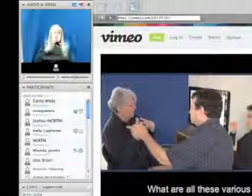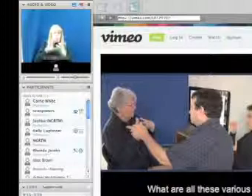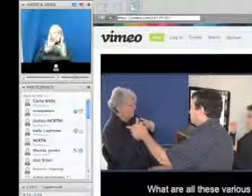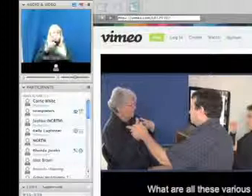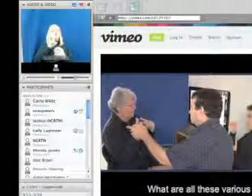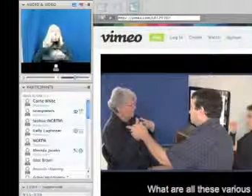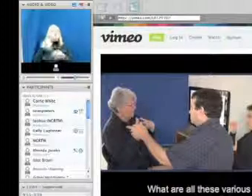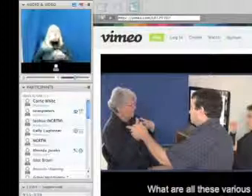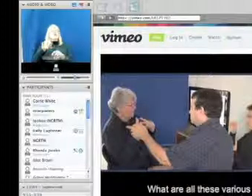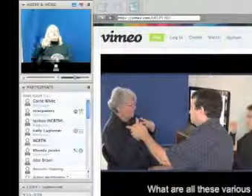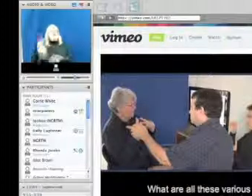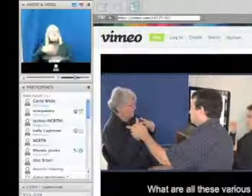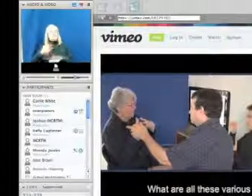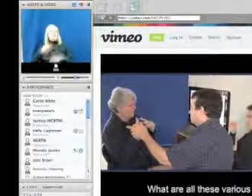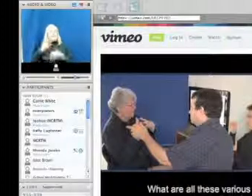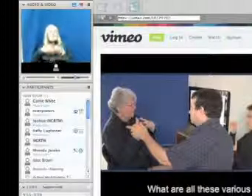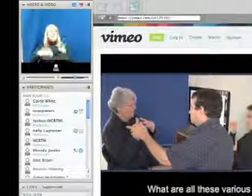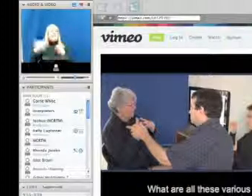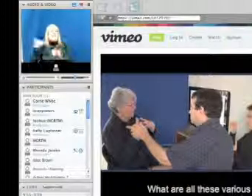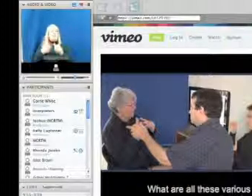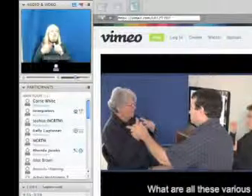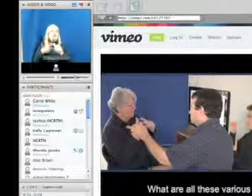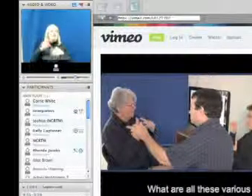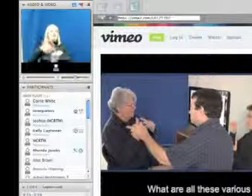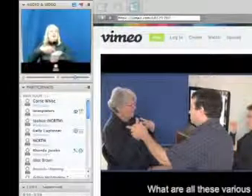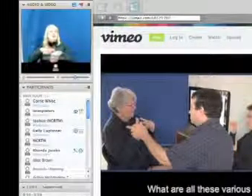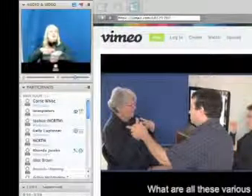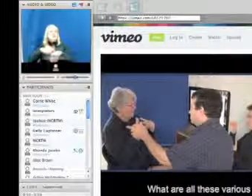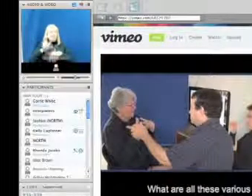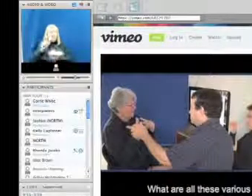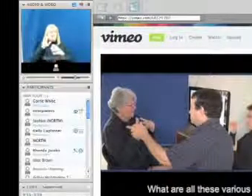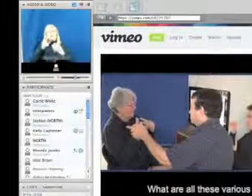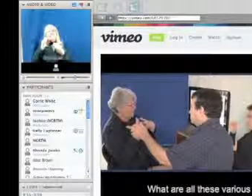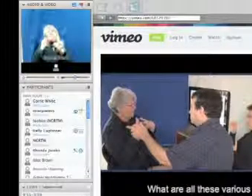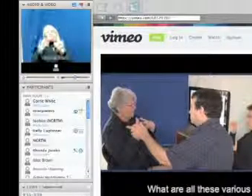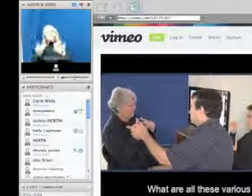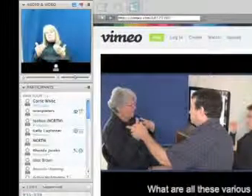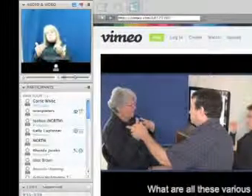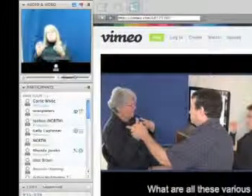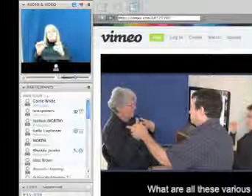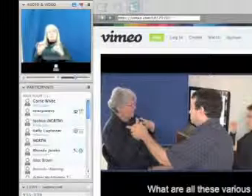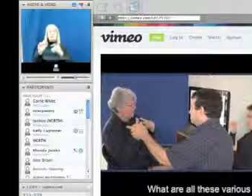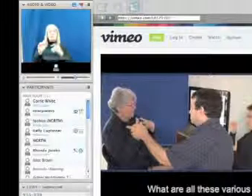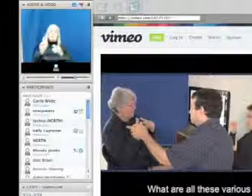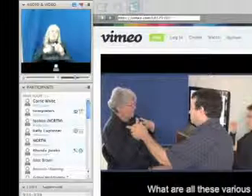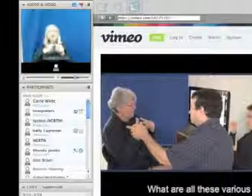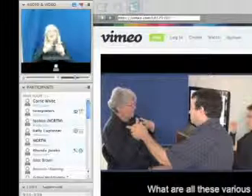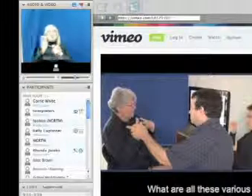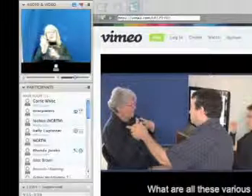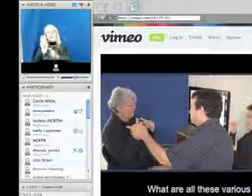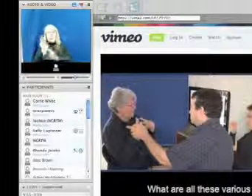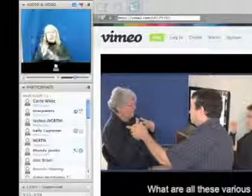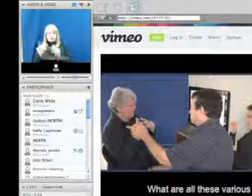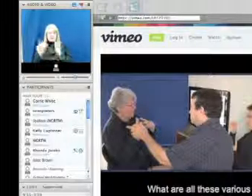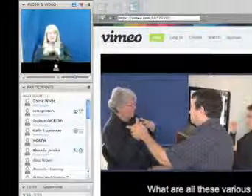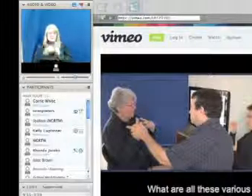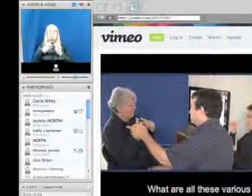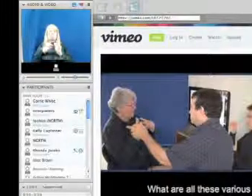And we'll do about the first 2 minutes again. and I let you know when to